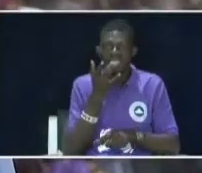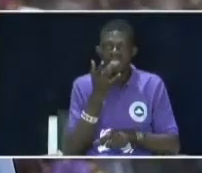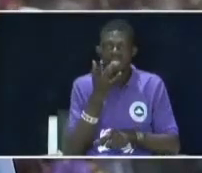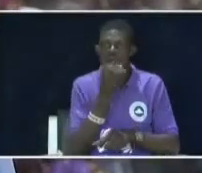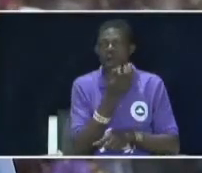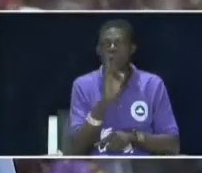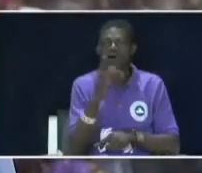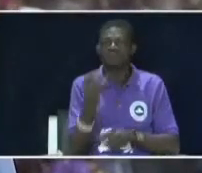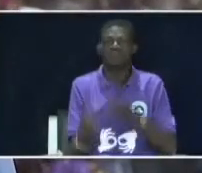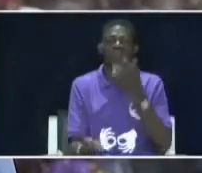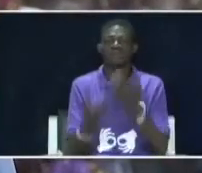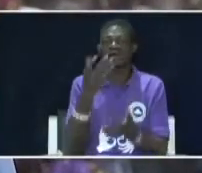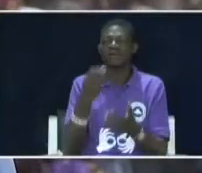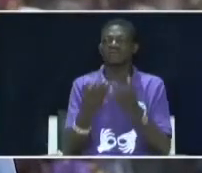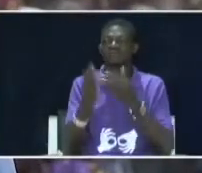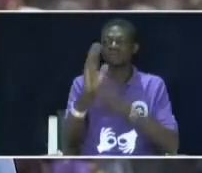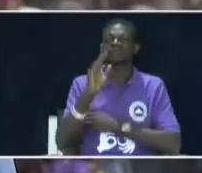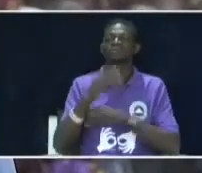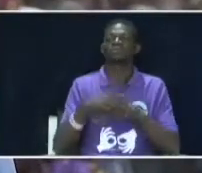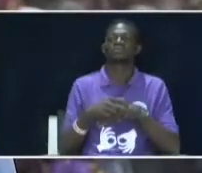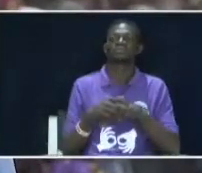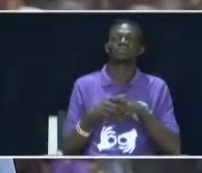of the fire of God.